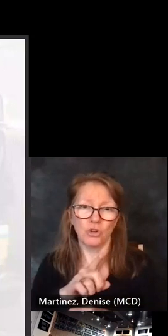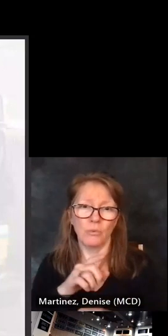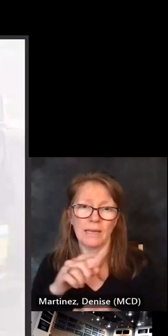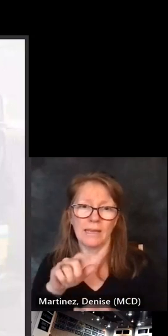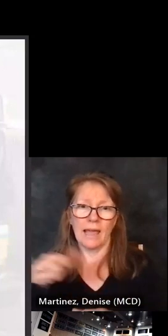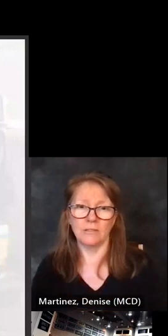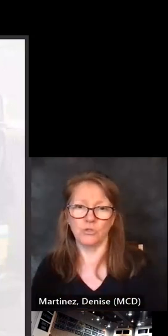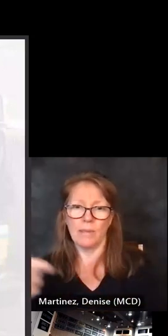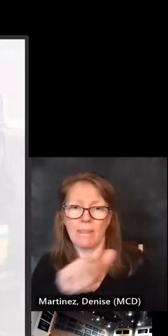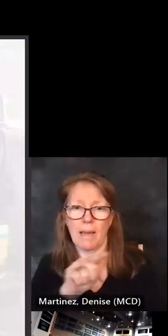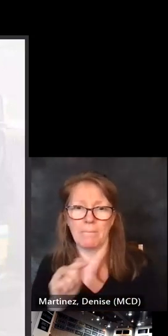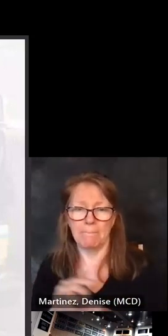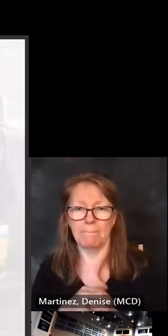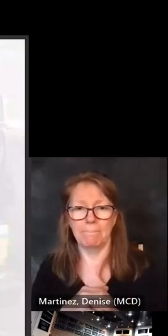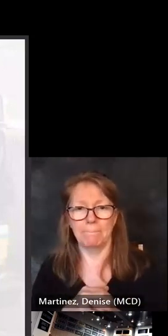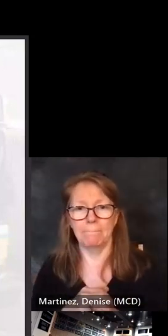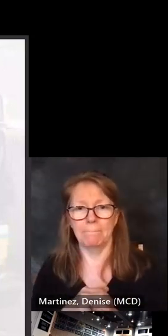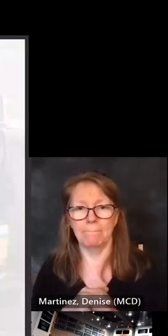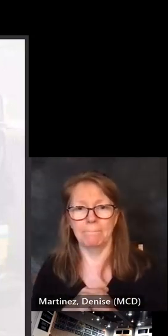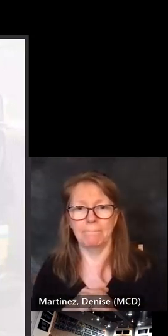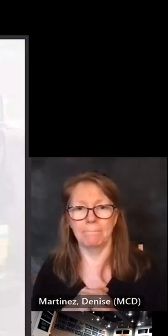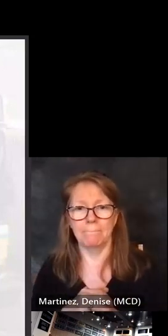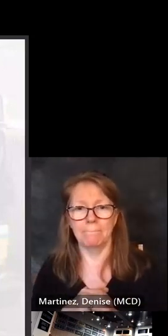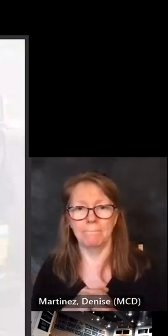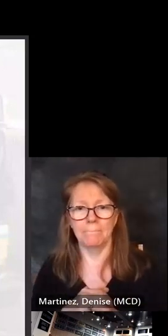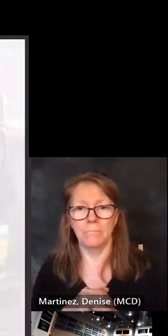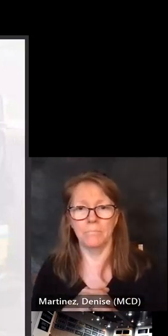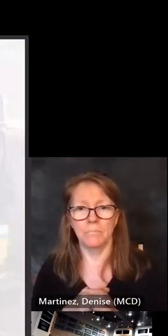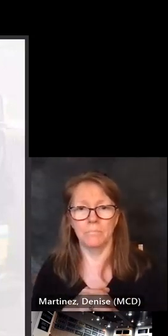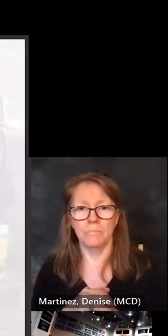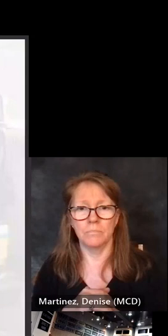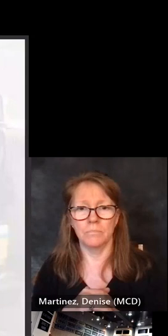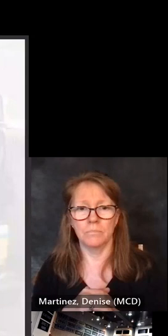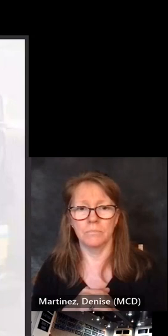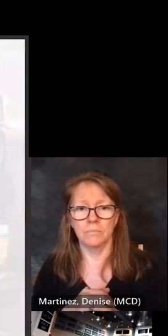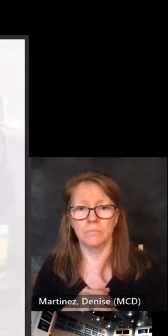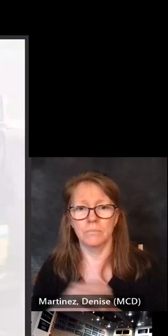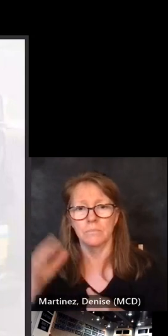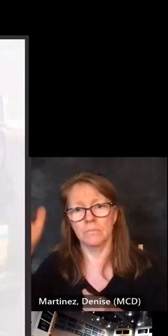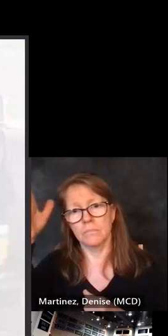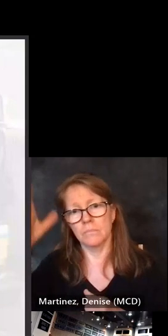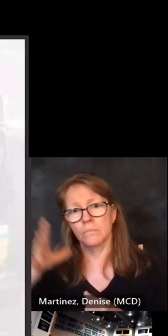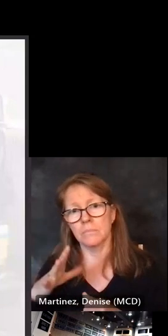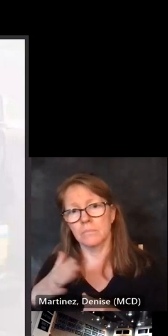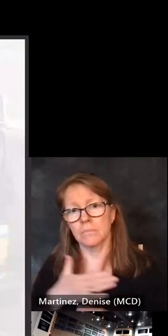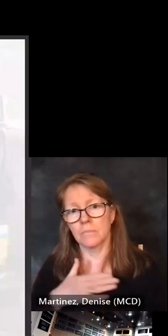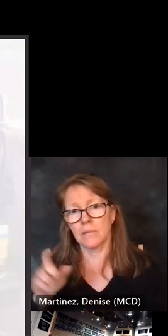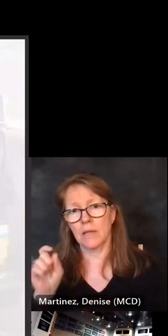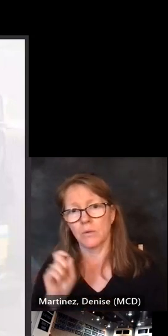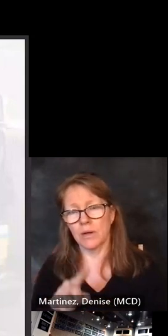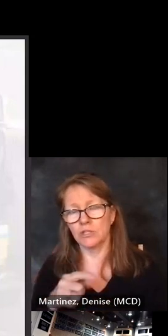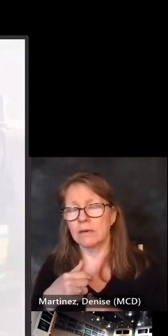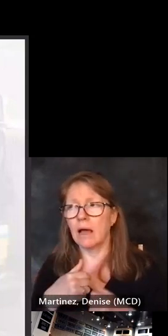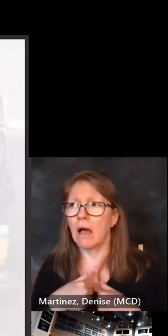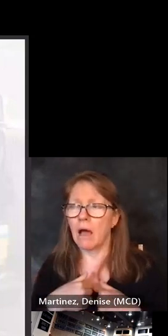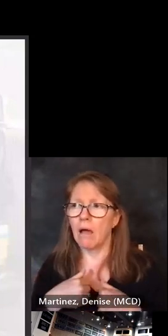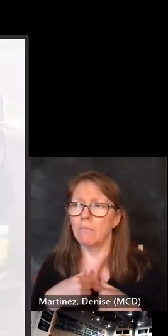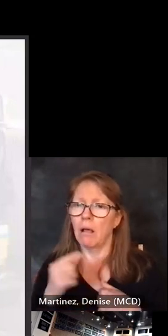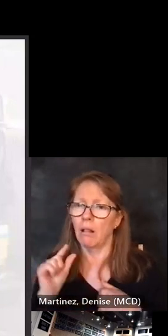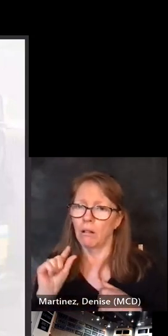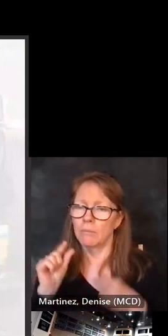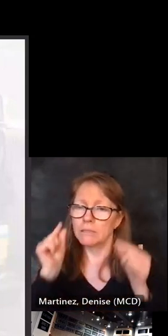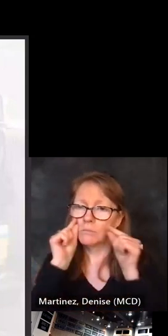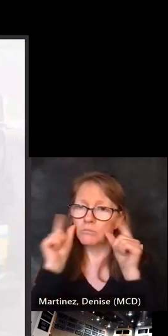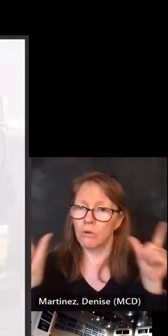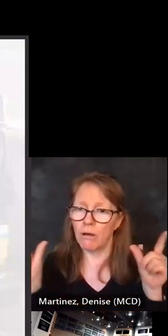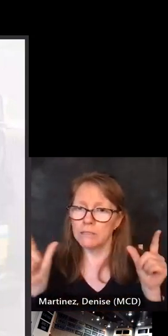gentleman. Thank you. And my question is, I'm a little bit surprised about one of your